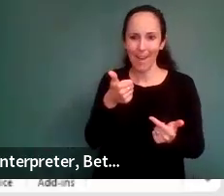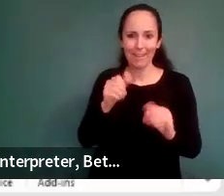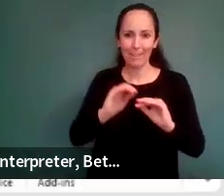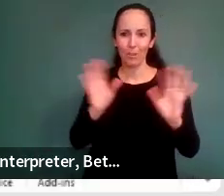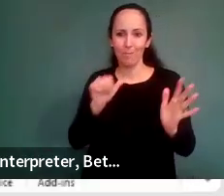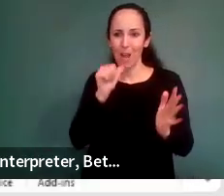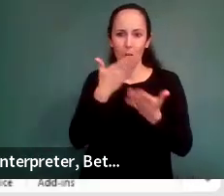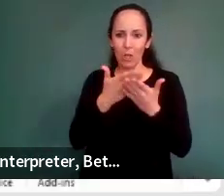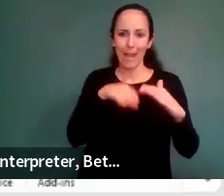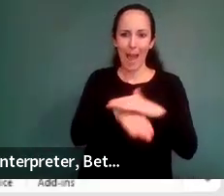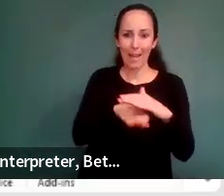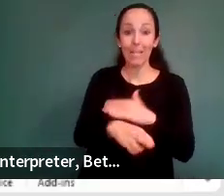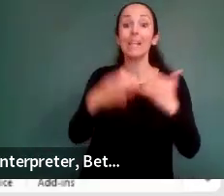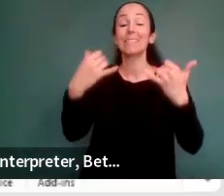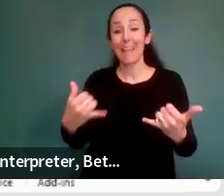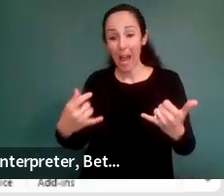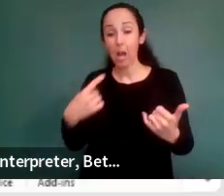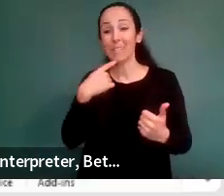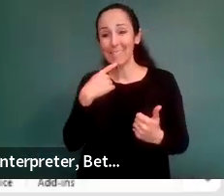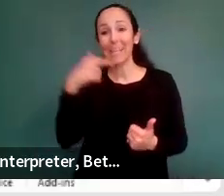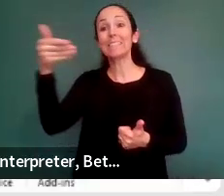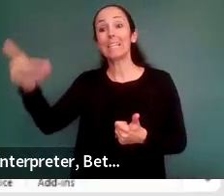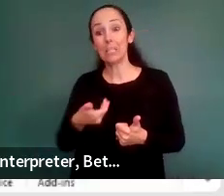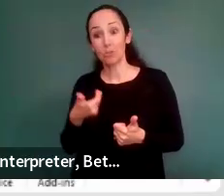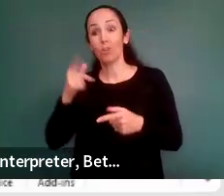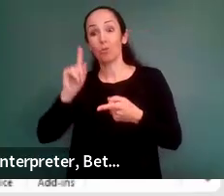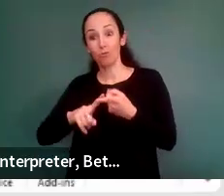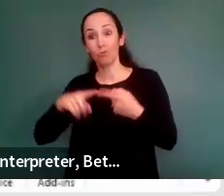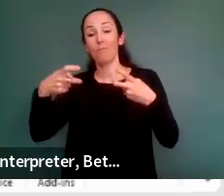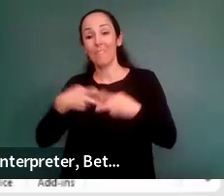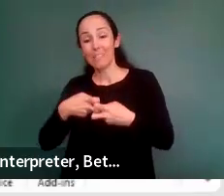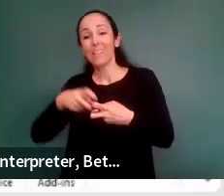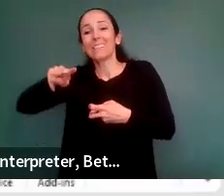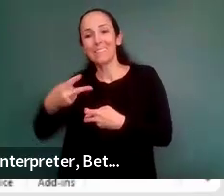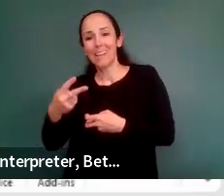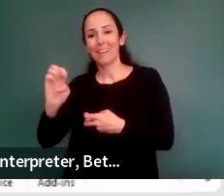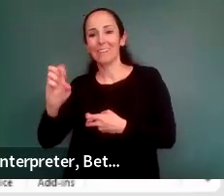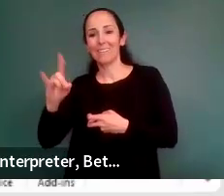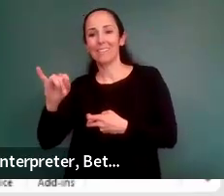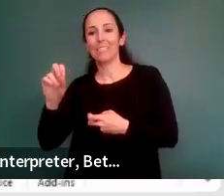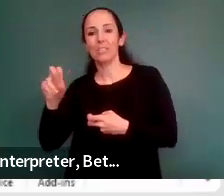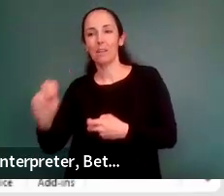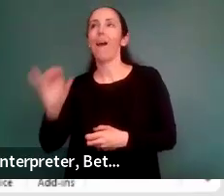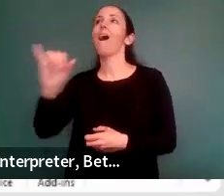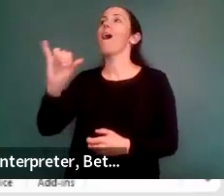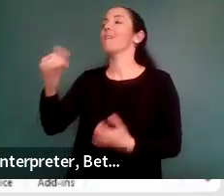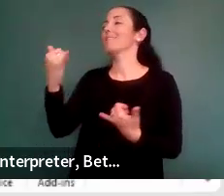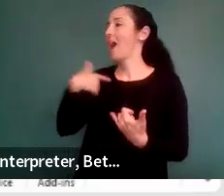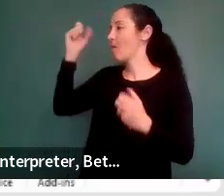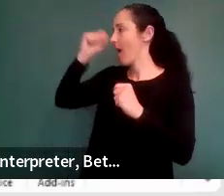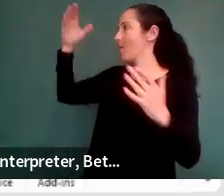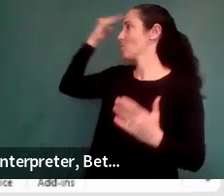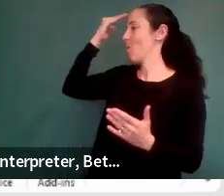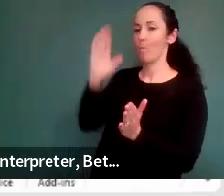a lot more sense than just this book. So now let's